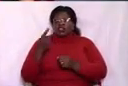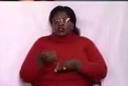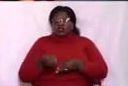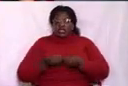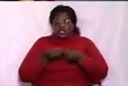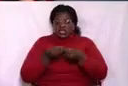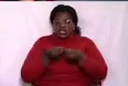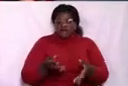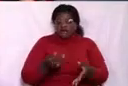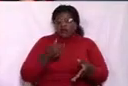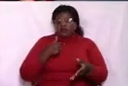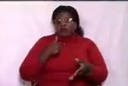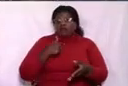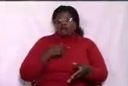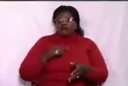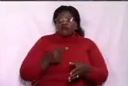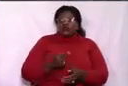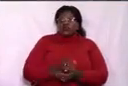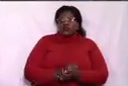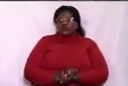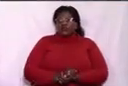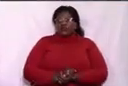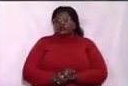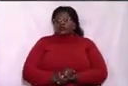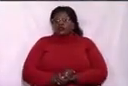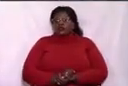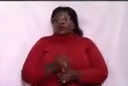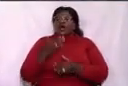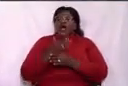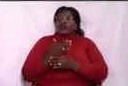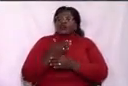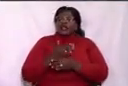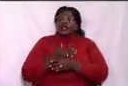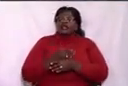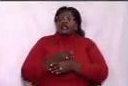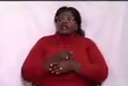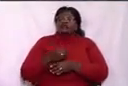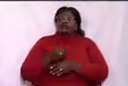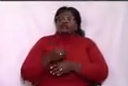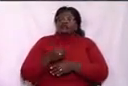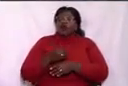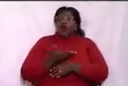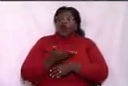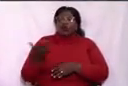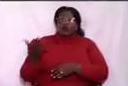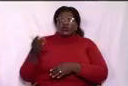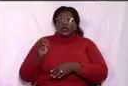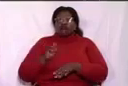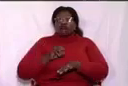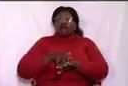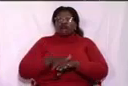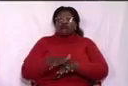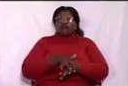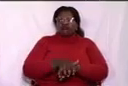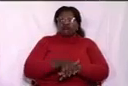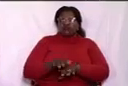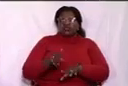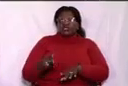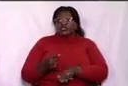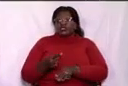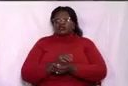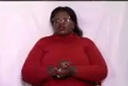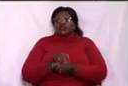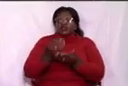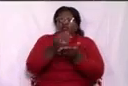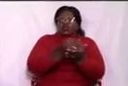collect the offcuts and material waste from people, from tailors like Ingo. Yeah. And